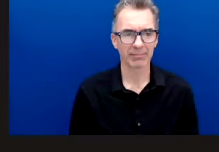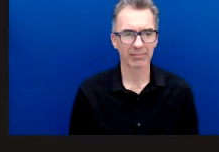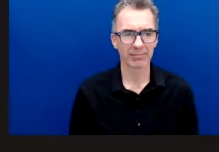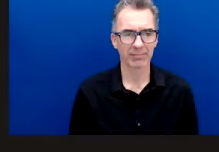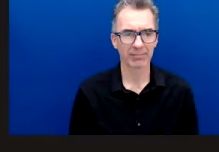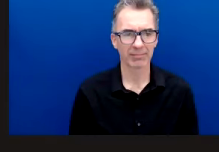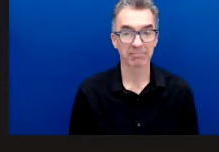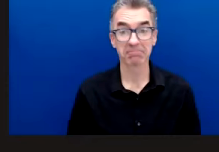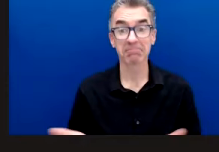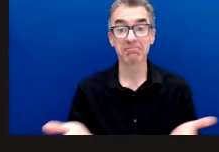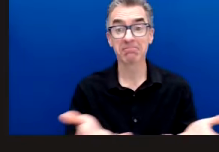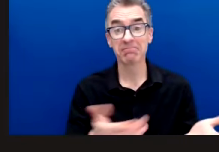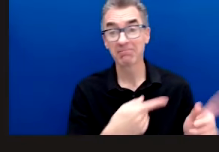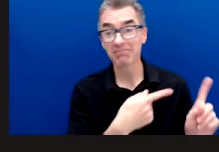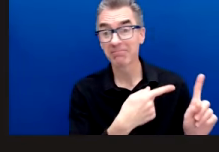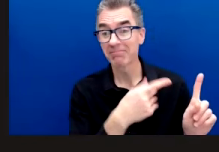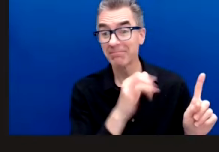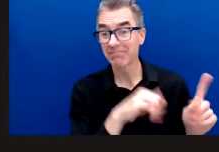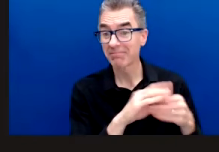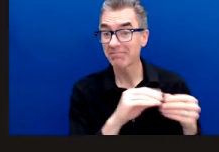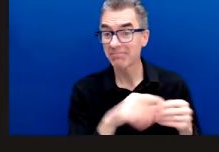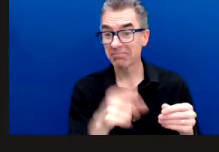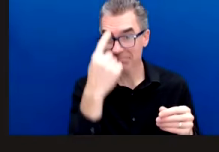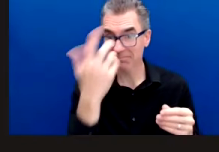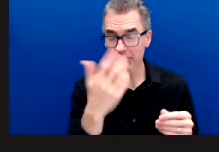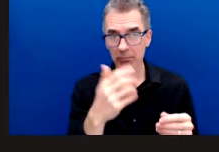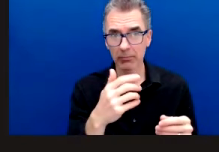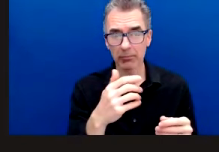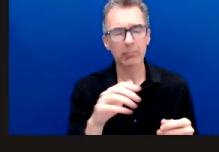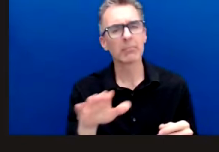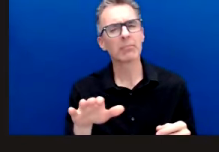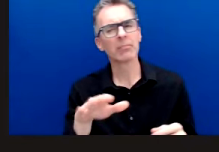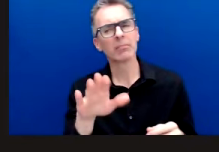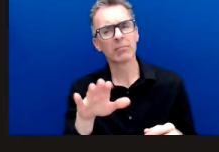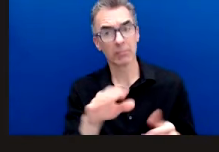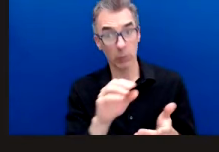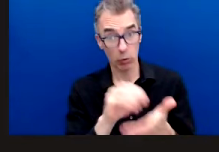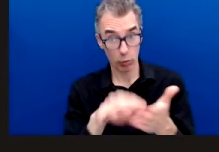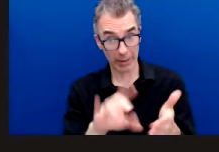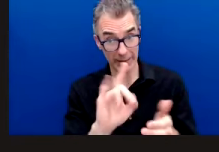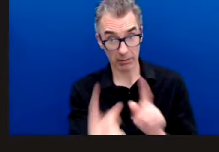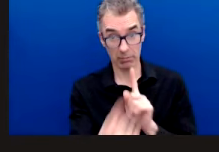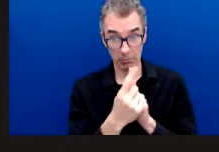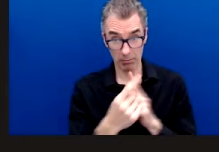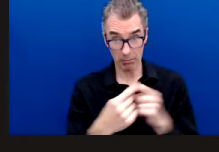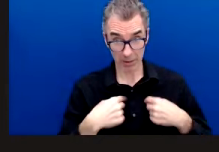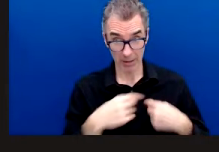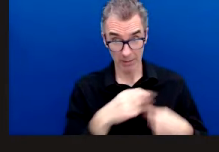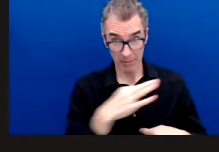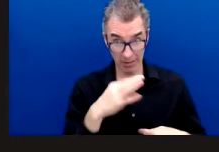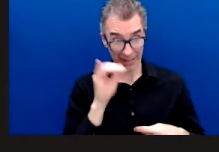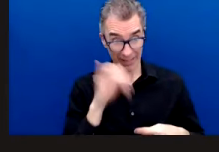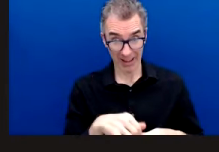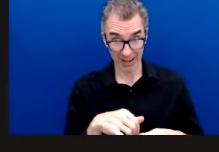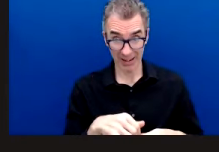All right, what are y'all thinking for this one? Well, did the student come to us? Like, we're faculty and the student came